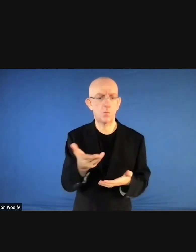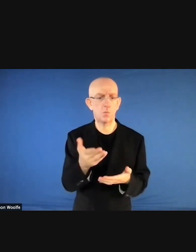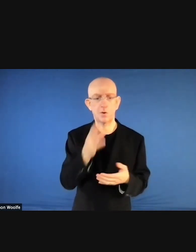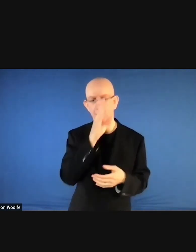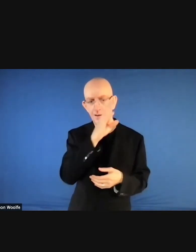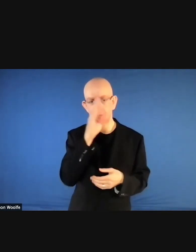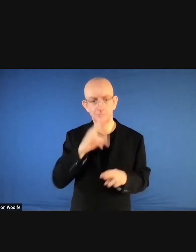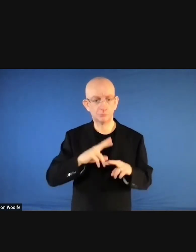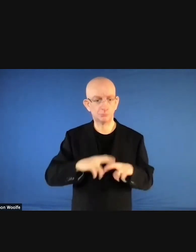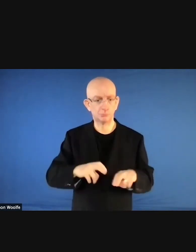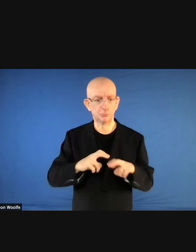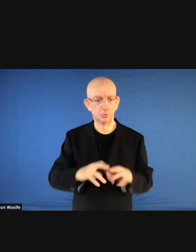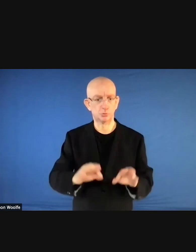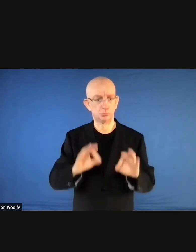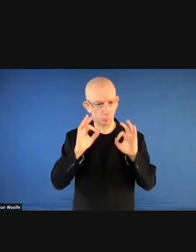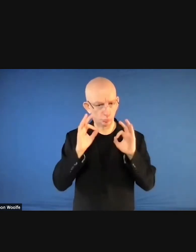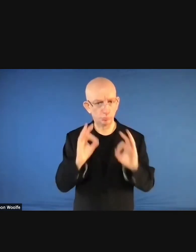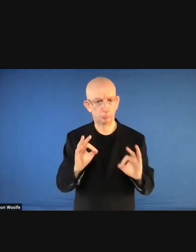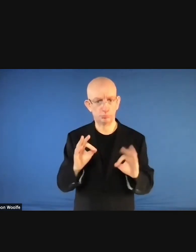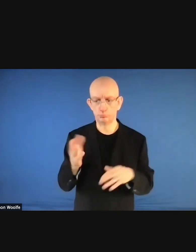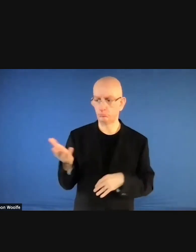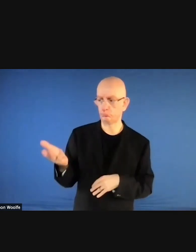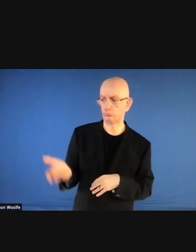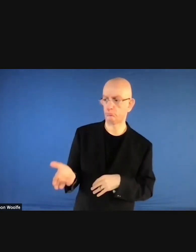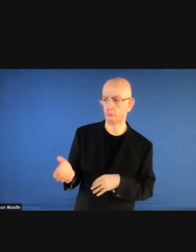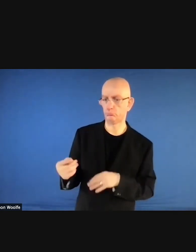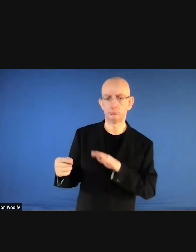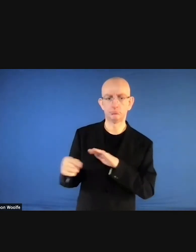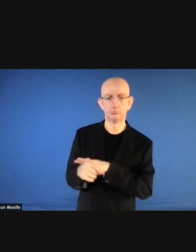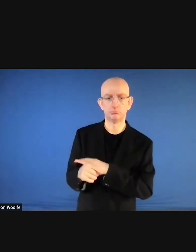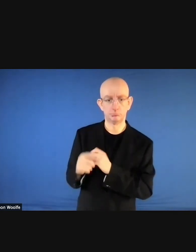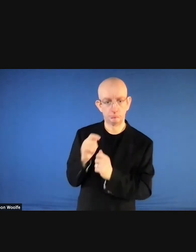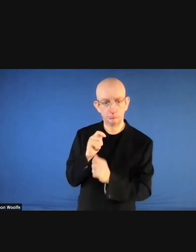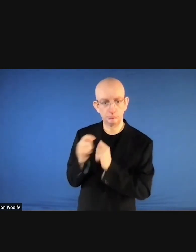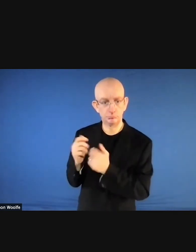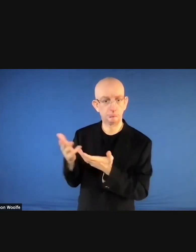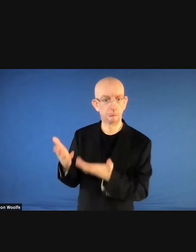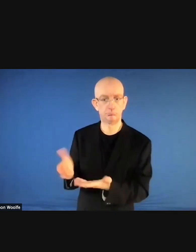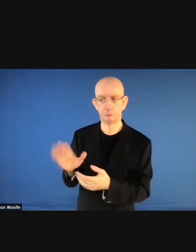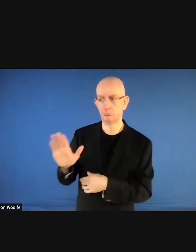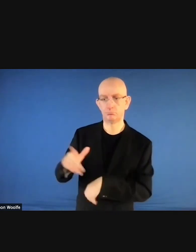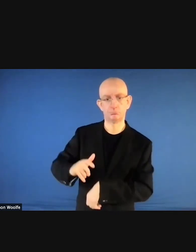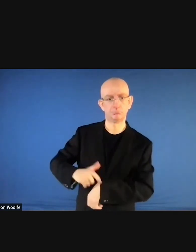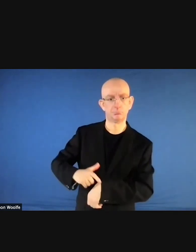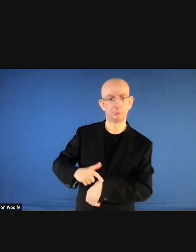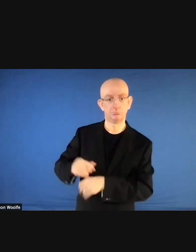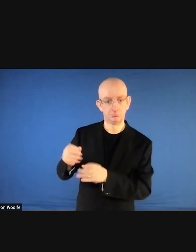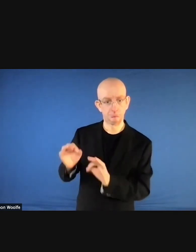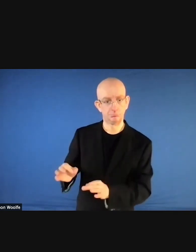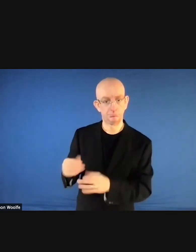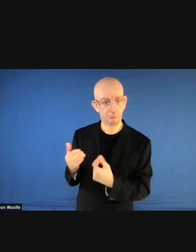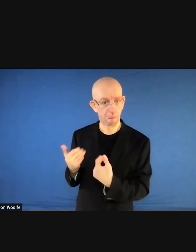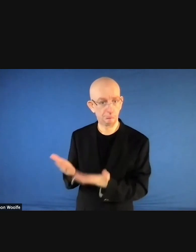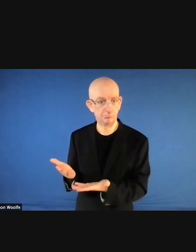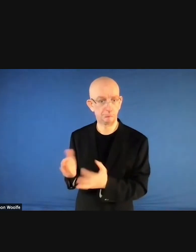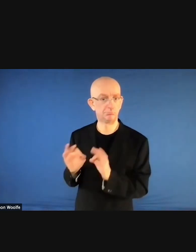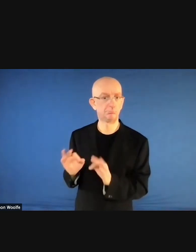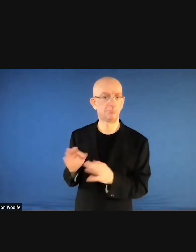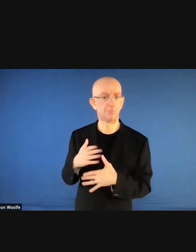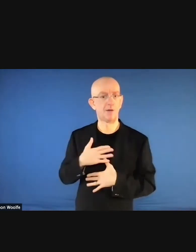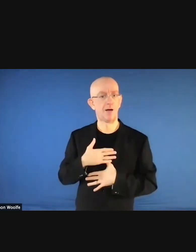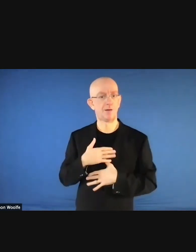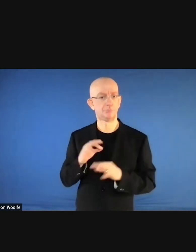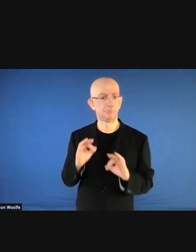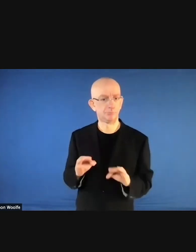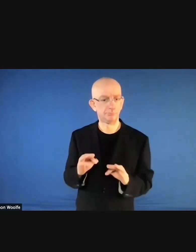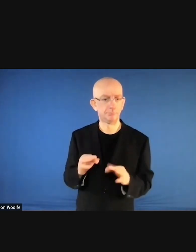similar questions. Also a question from Alwell in Nigeria, who asks, how can we make